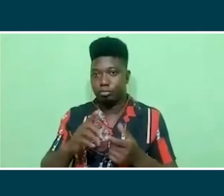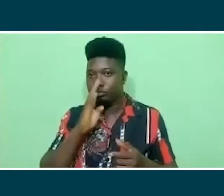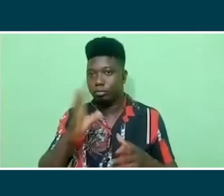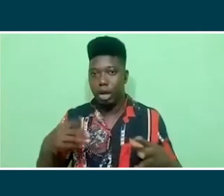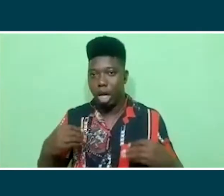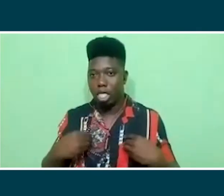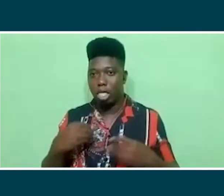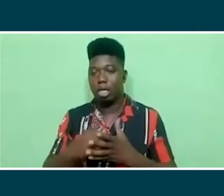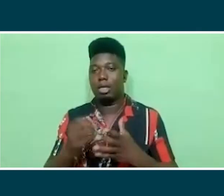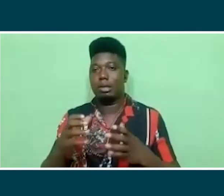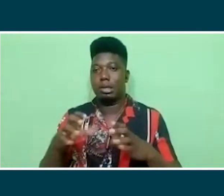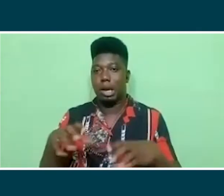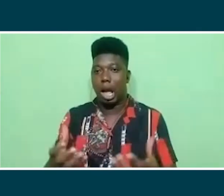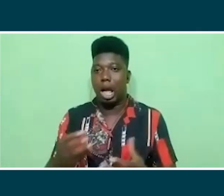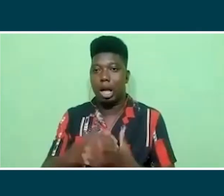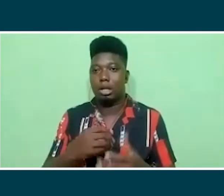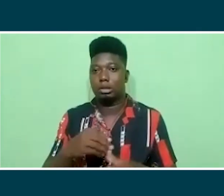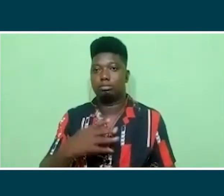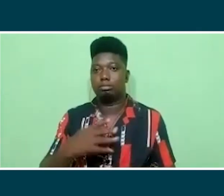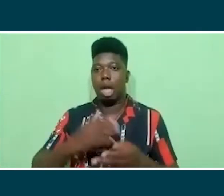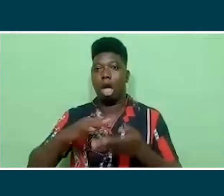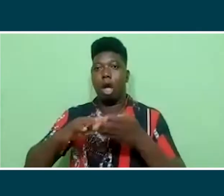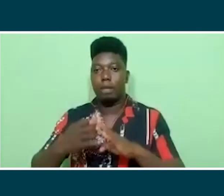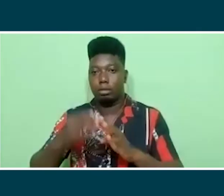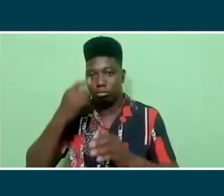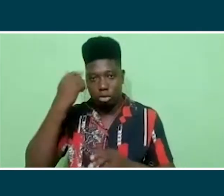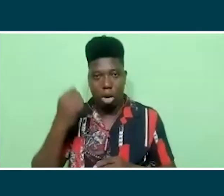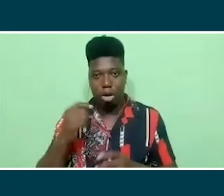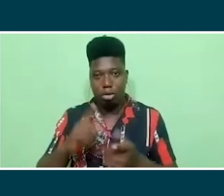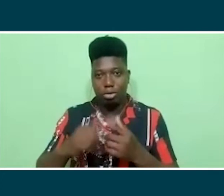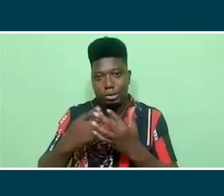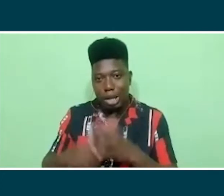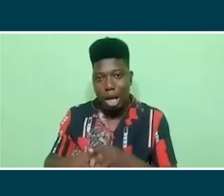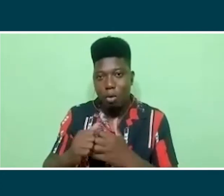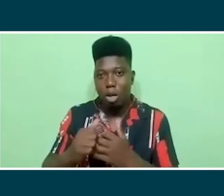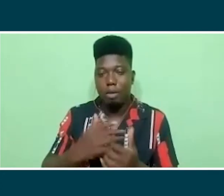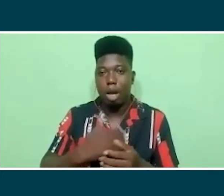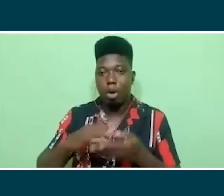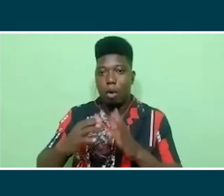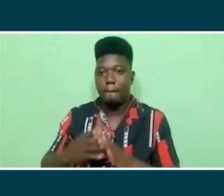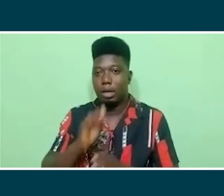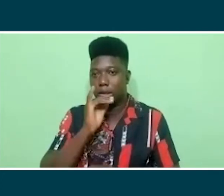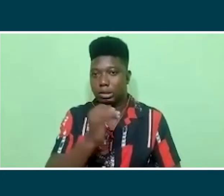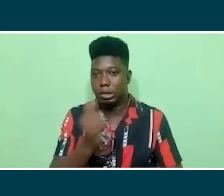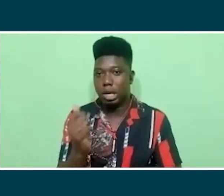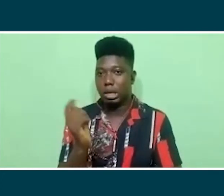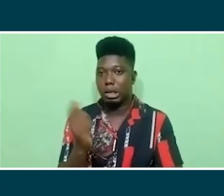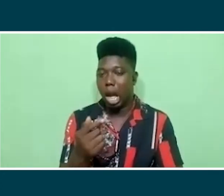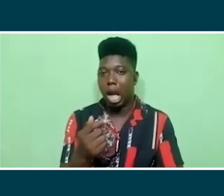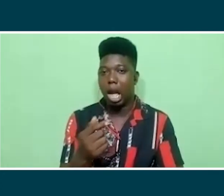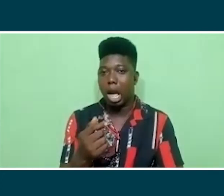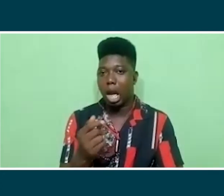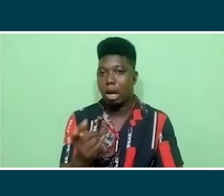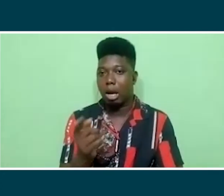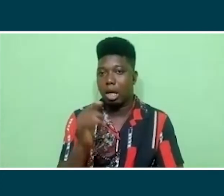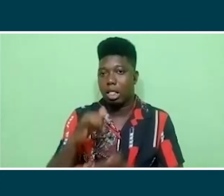also in my community, because to start with, in my community, if a guy studied social work, that means they're